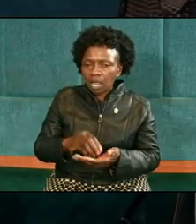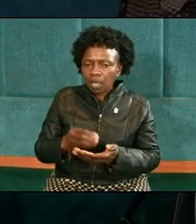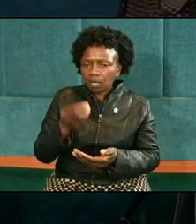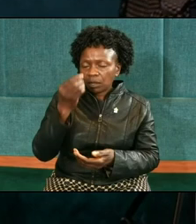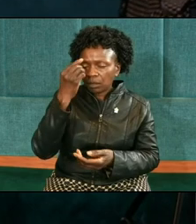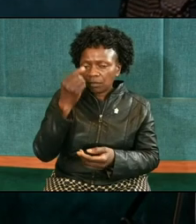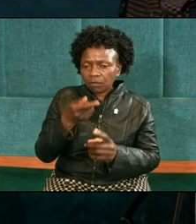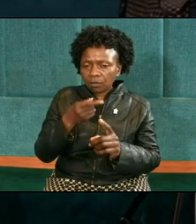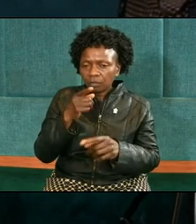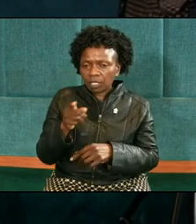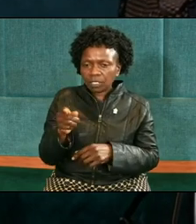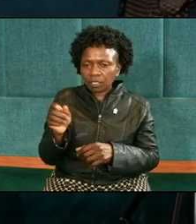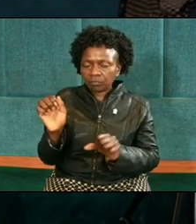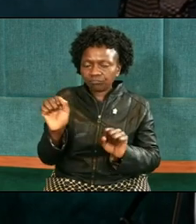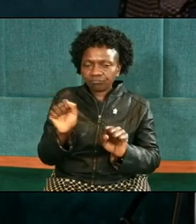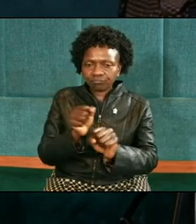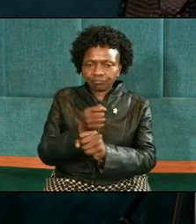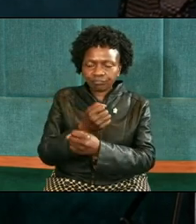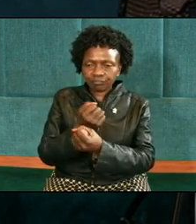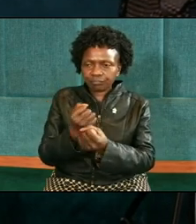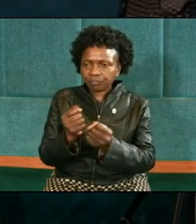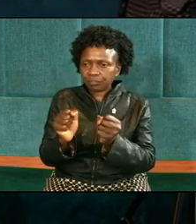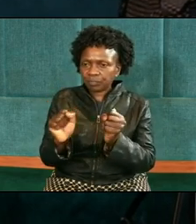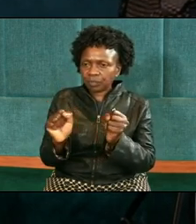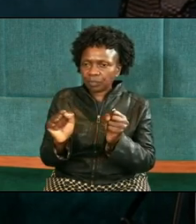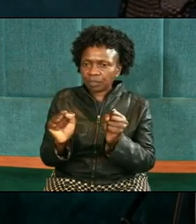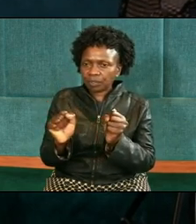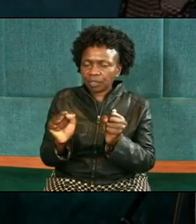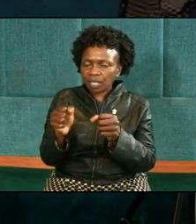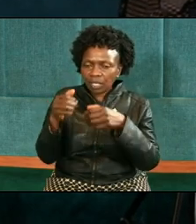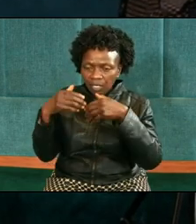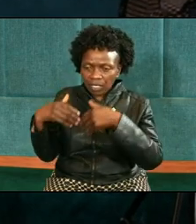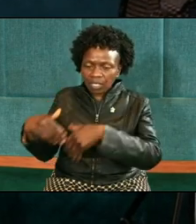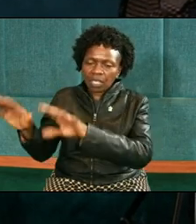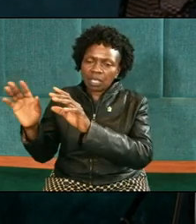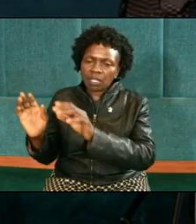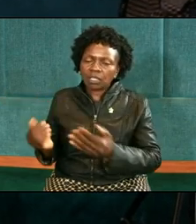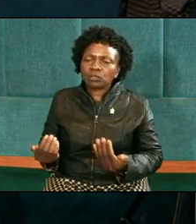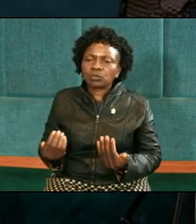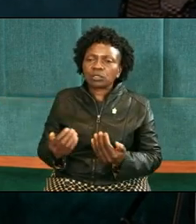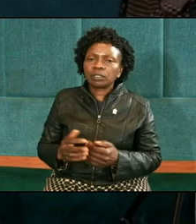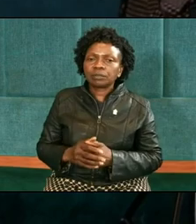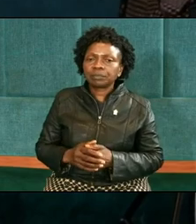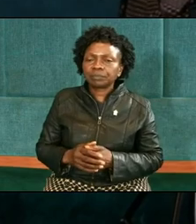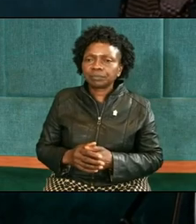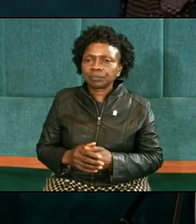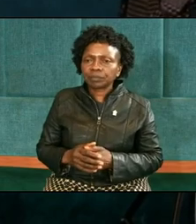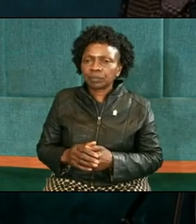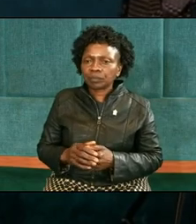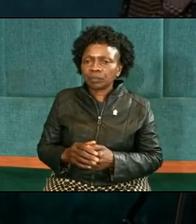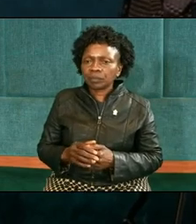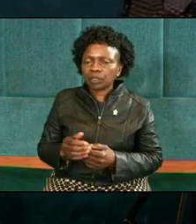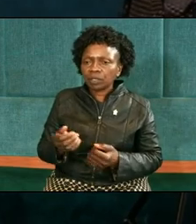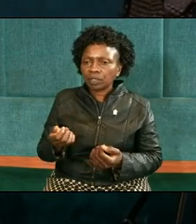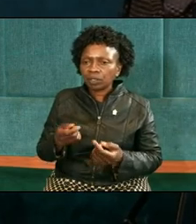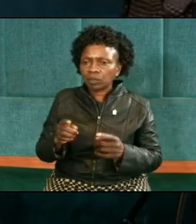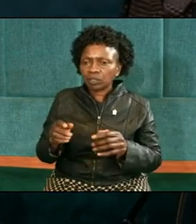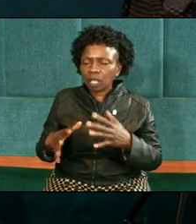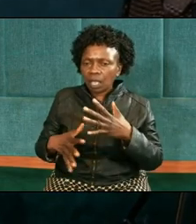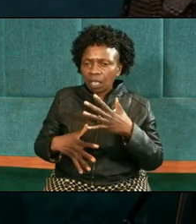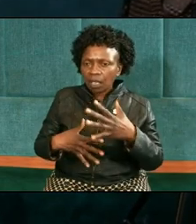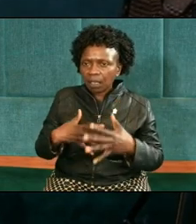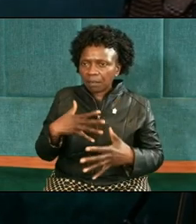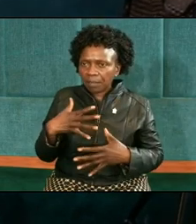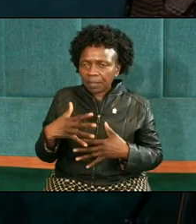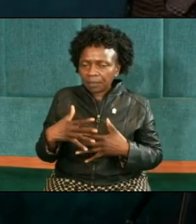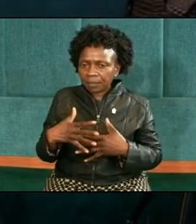do not overlook the children. Because she was a happy little girl